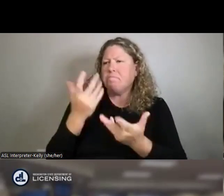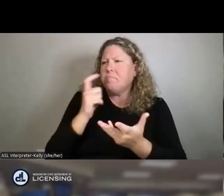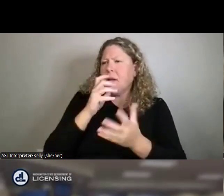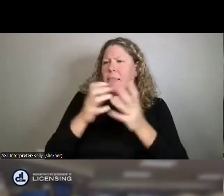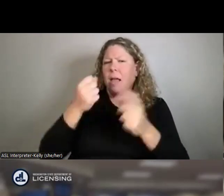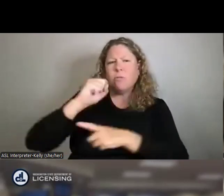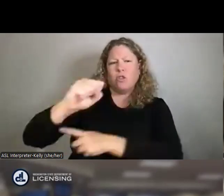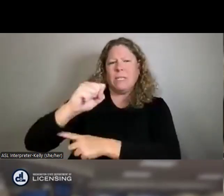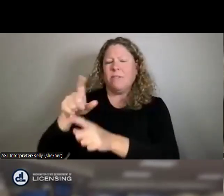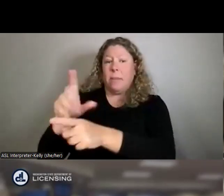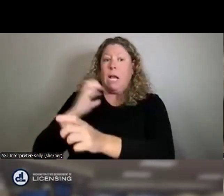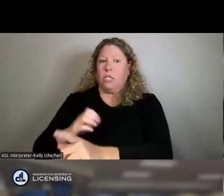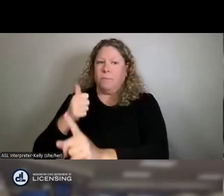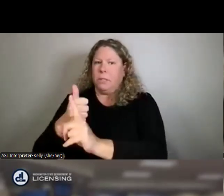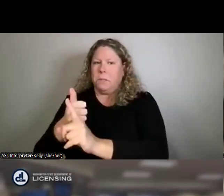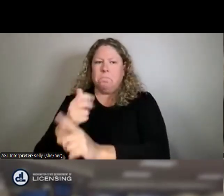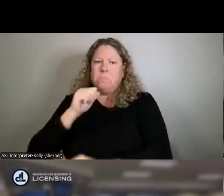Danica?